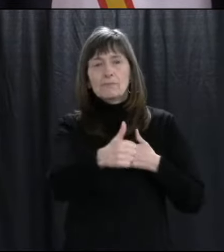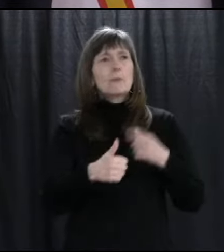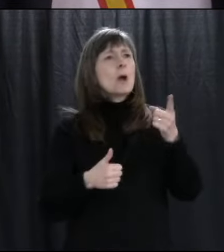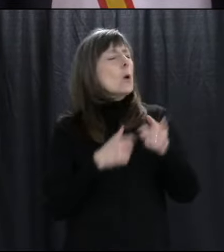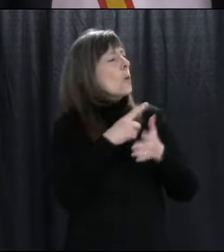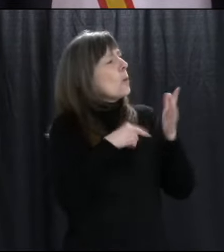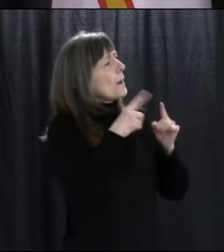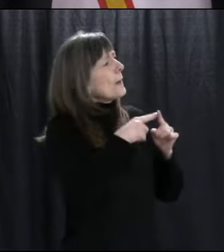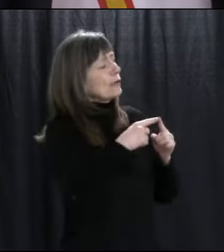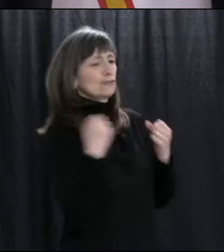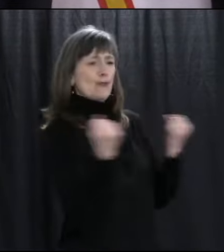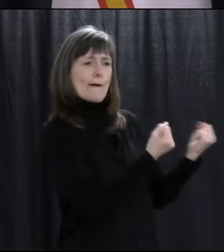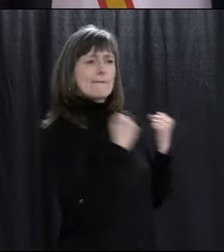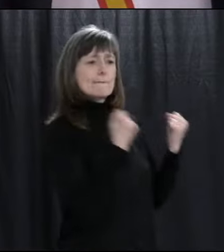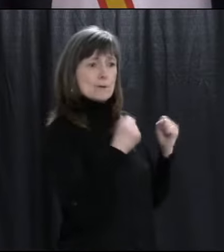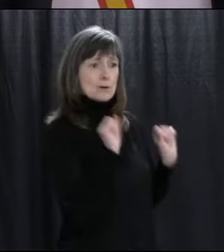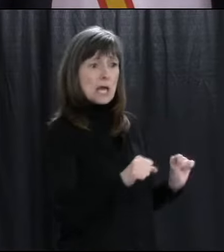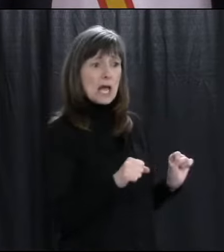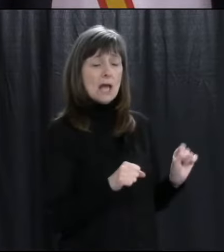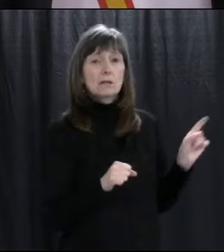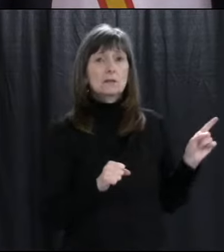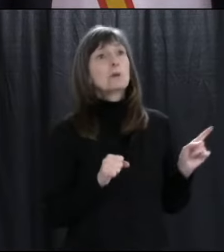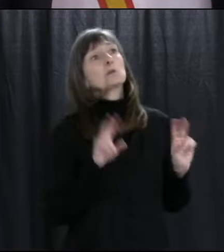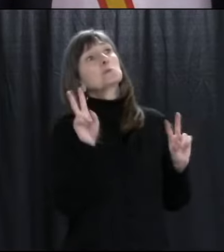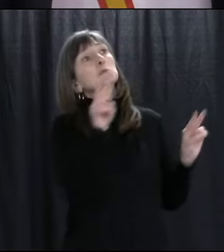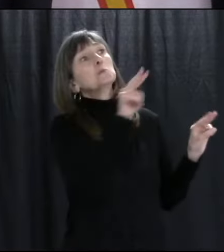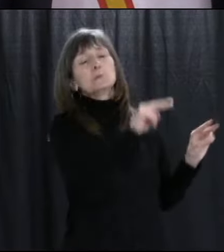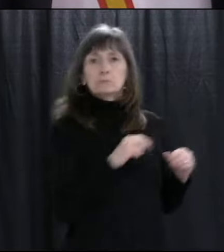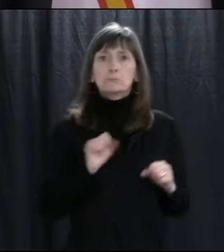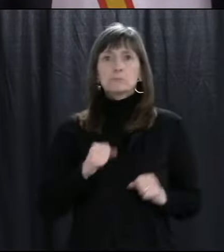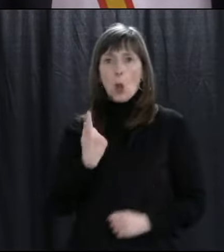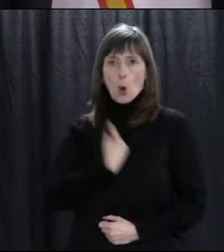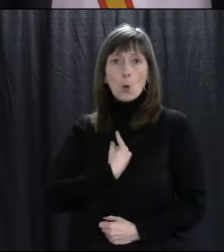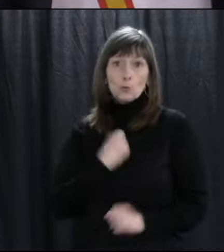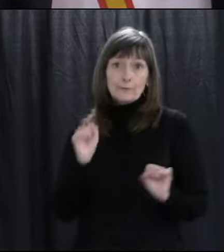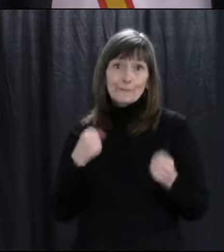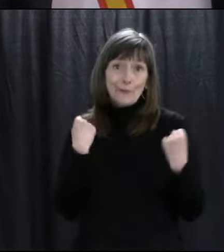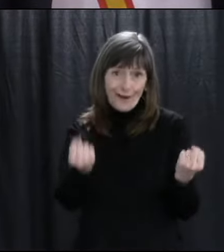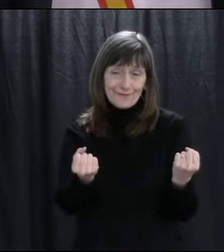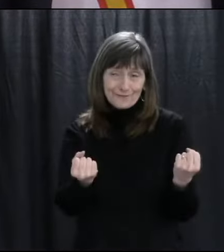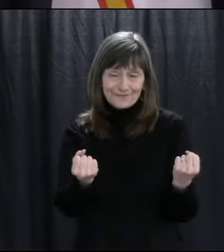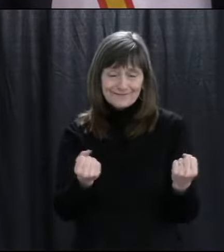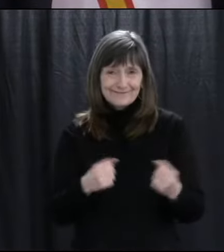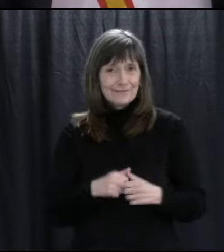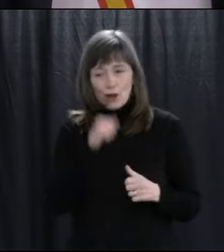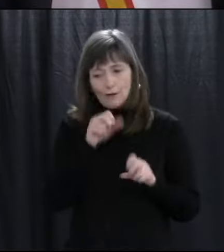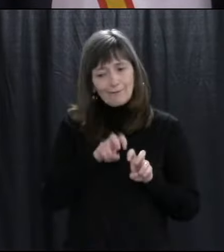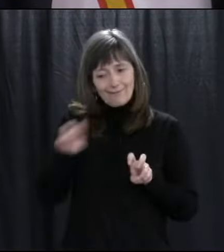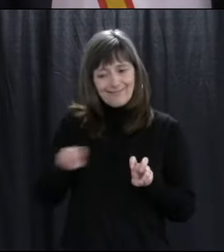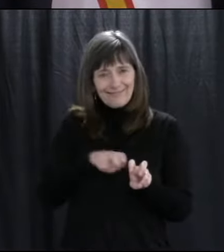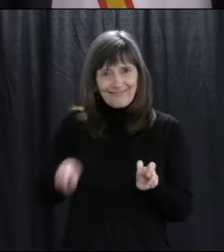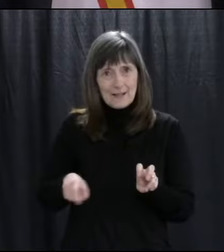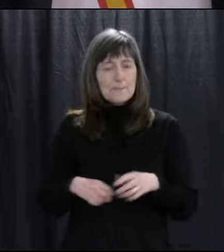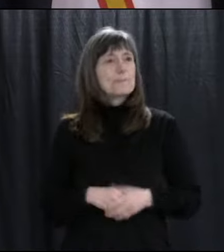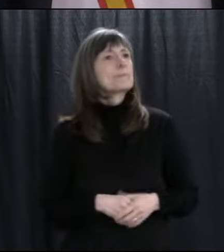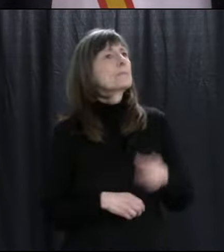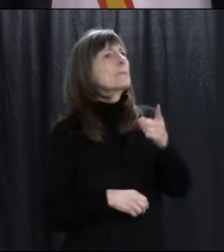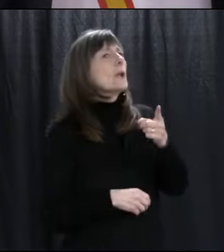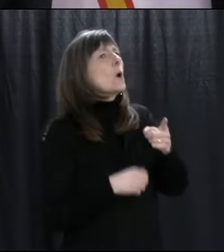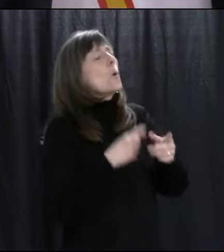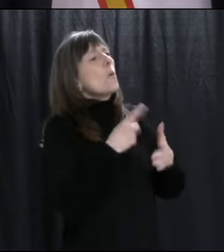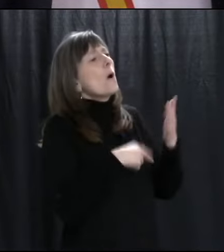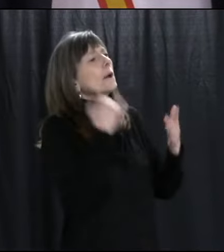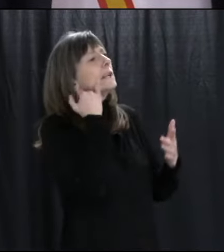not actually get out, just to change of scenery? They were by themselves, yes. What if they wanted to invite people like